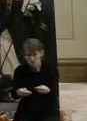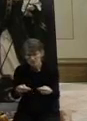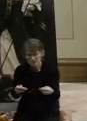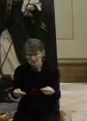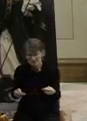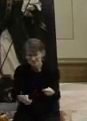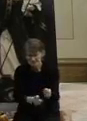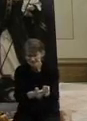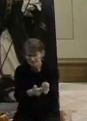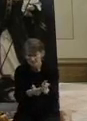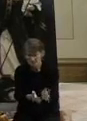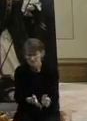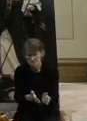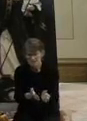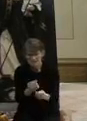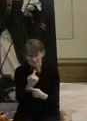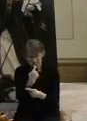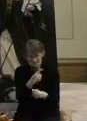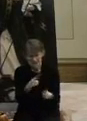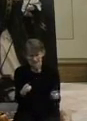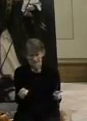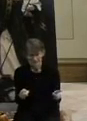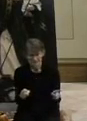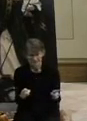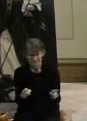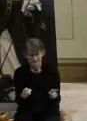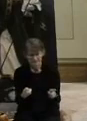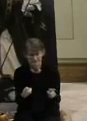his disciples, saying,